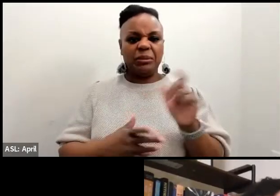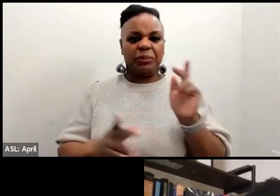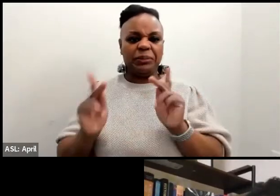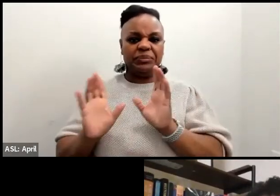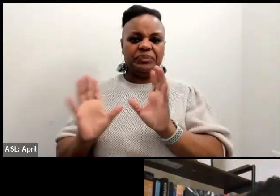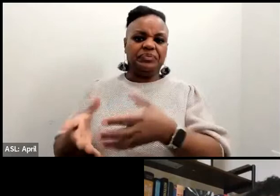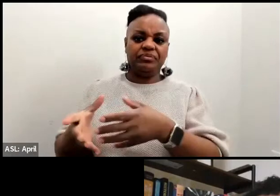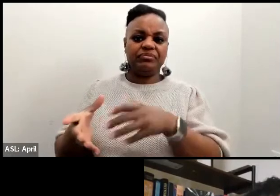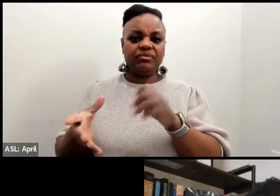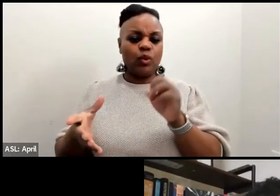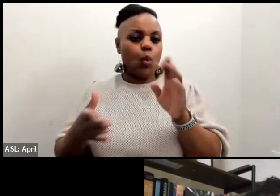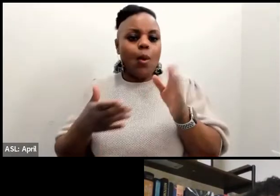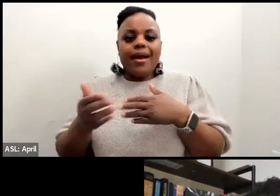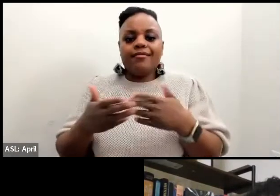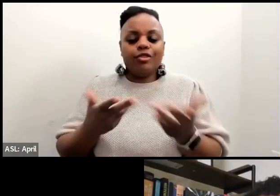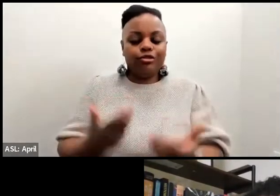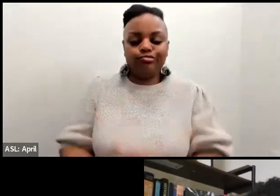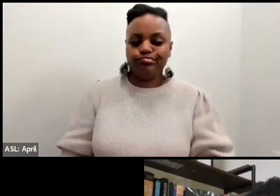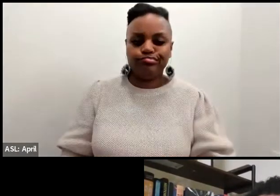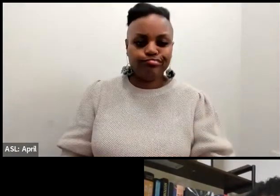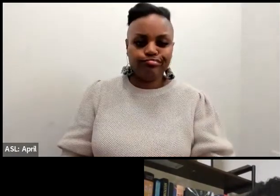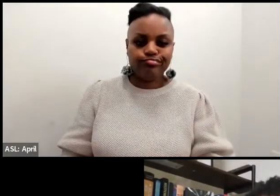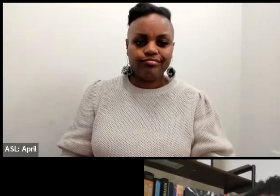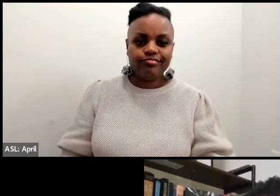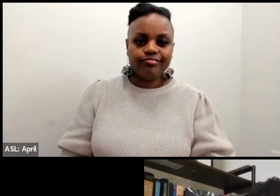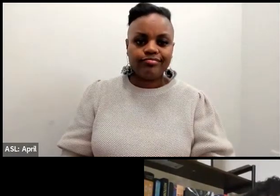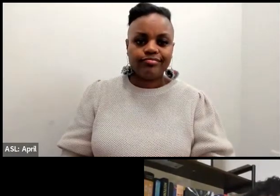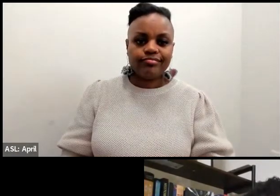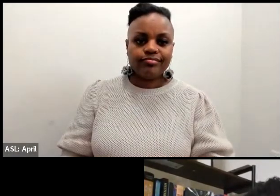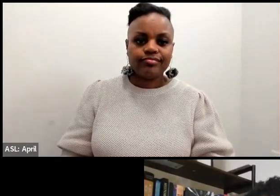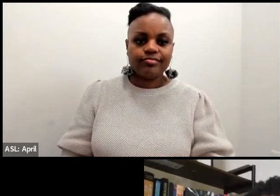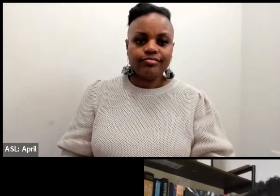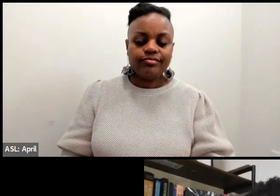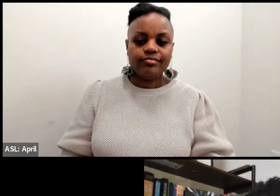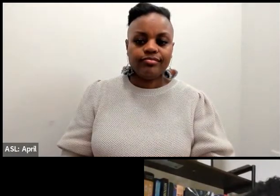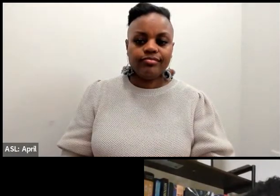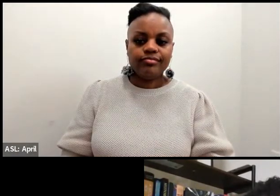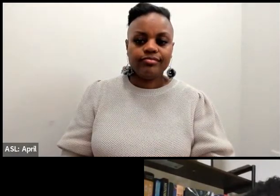descriptively trying to understand what this group is and does. There have been